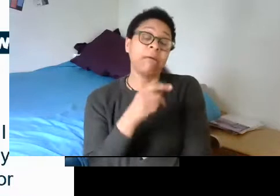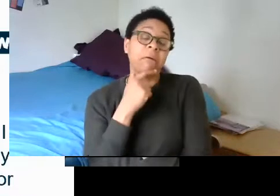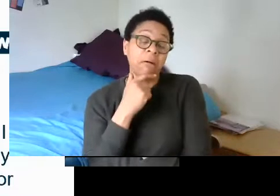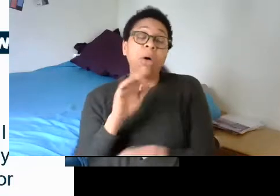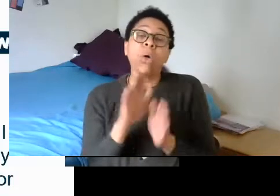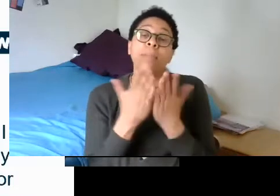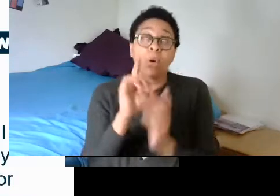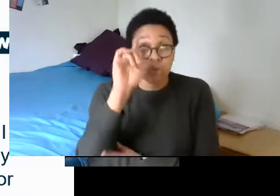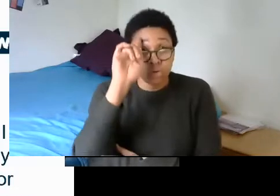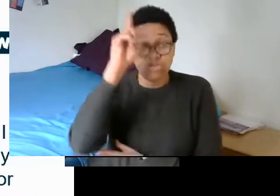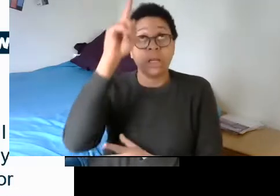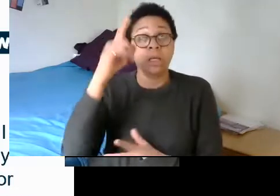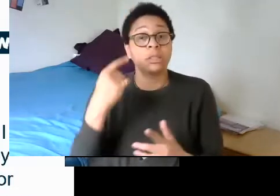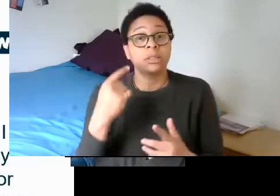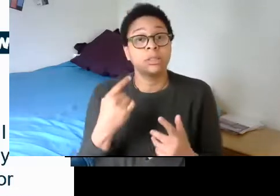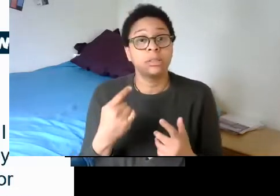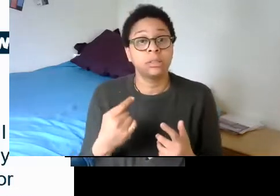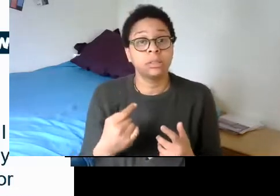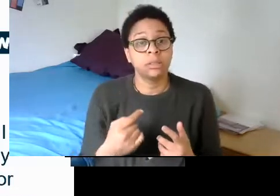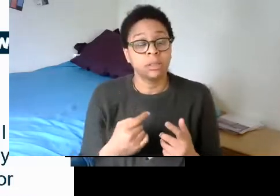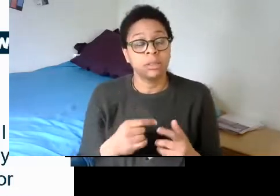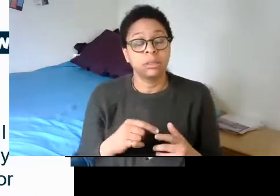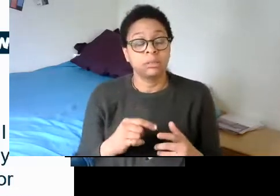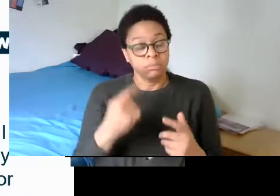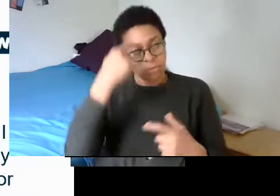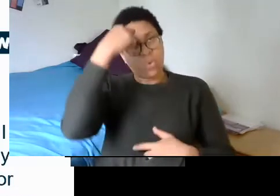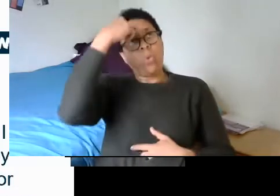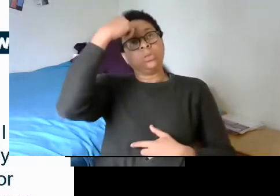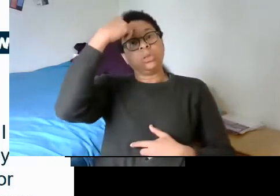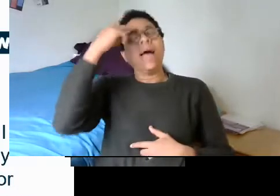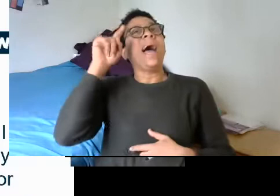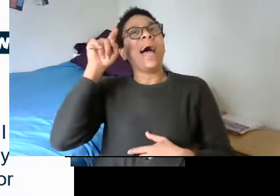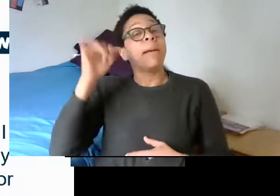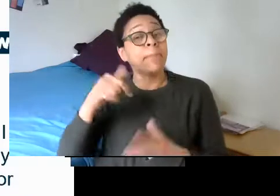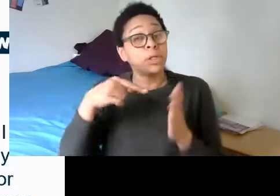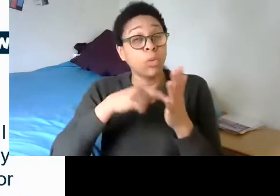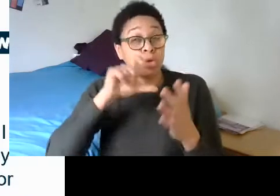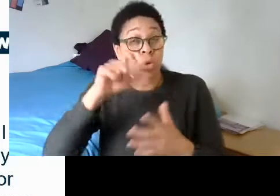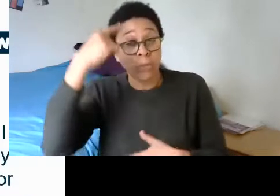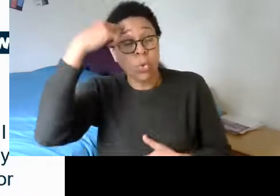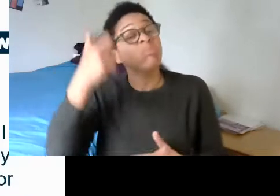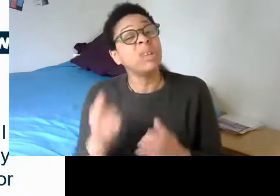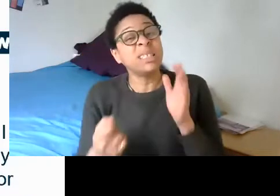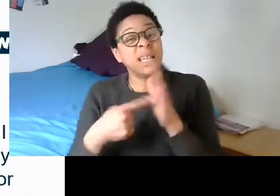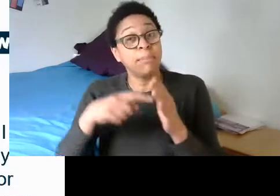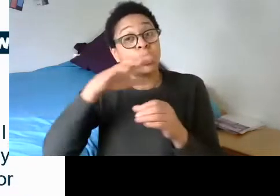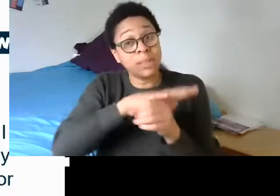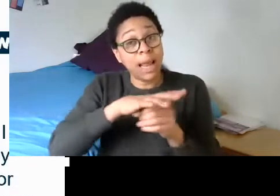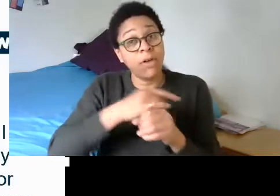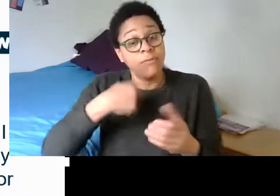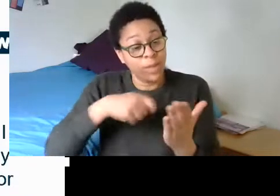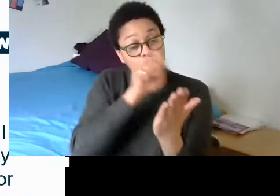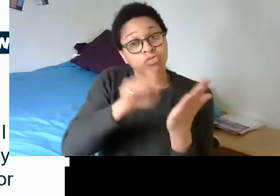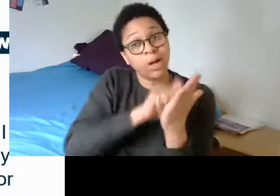and ideas. And for Cook, this was an important place for him to write down his thoughts and struggles. It also shows how long books